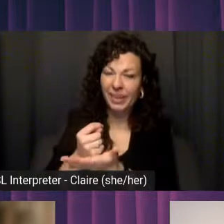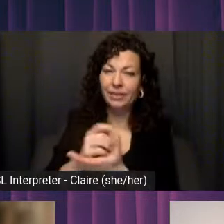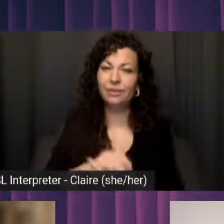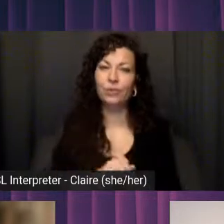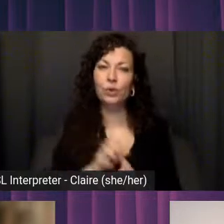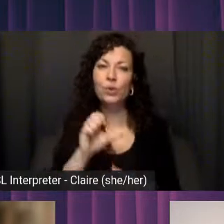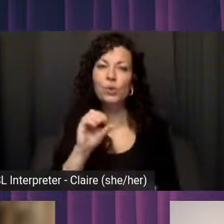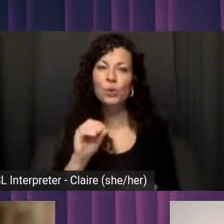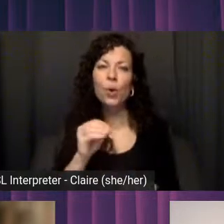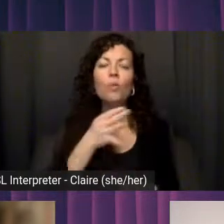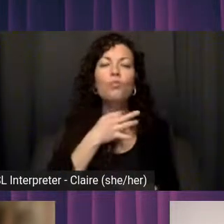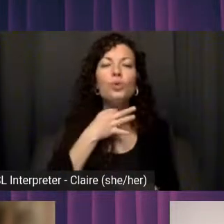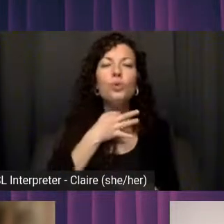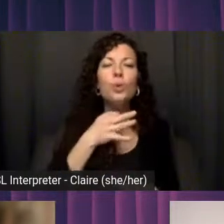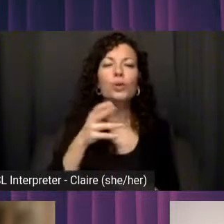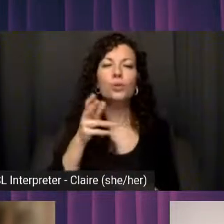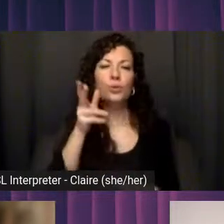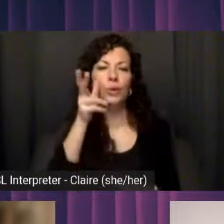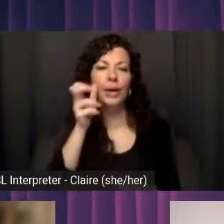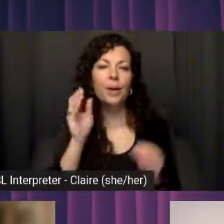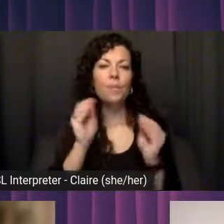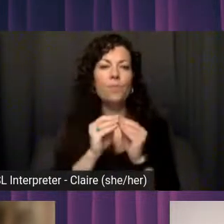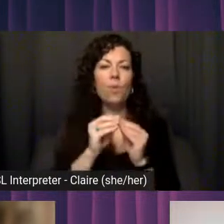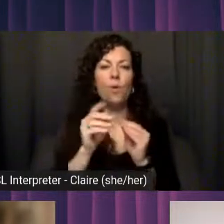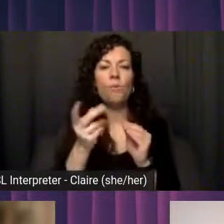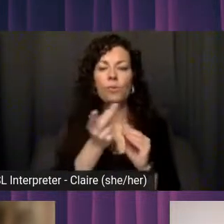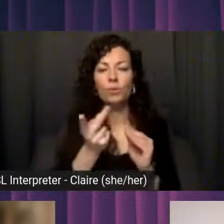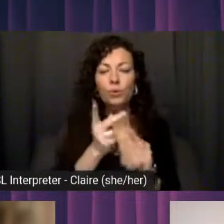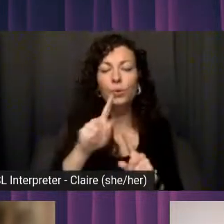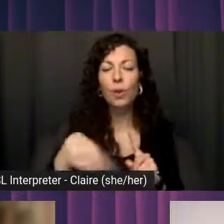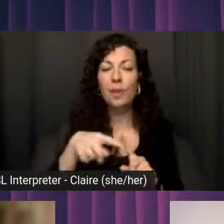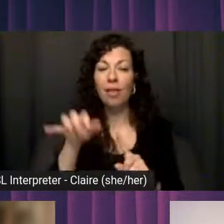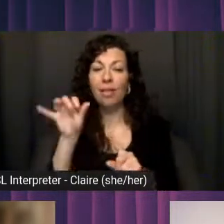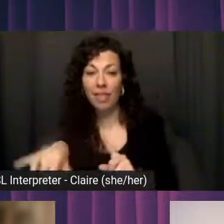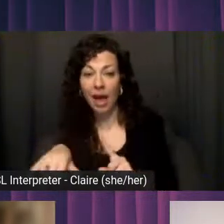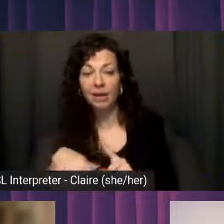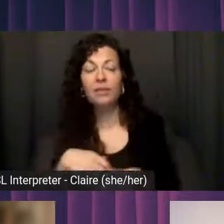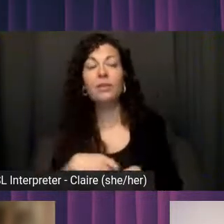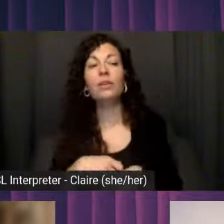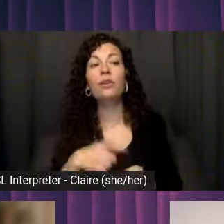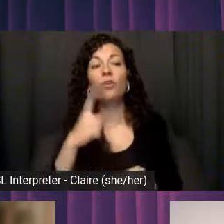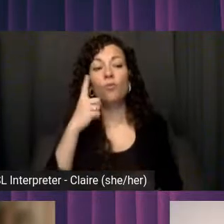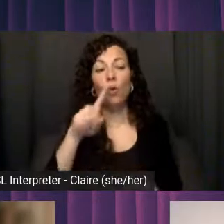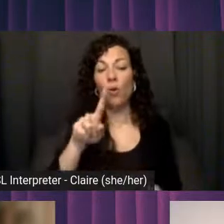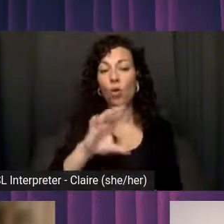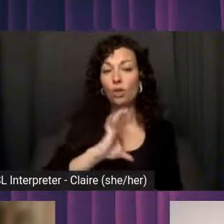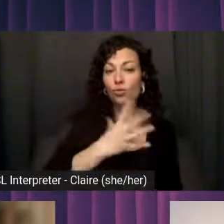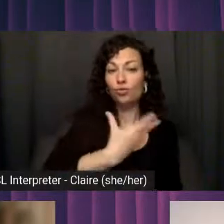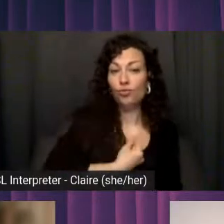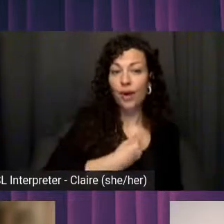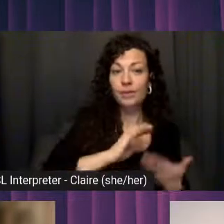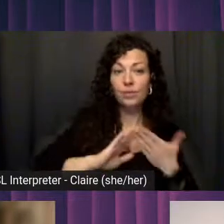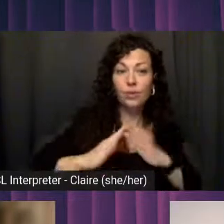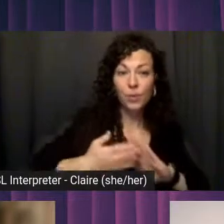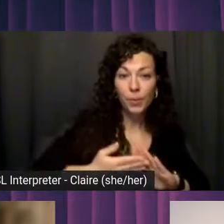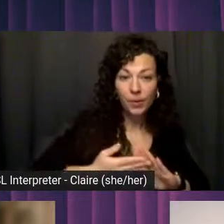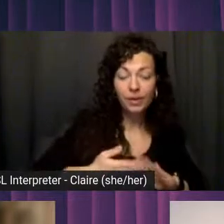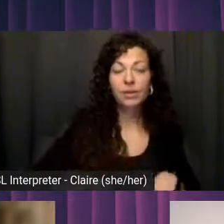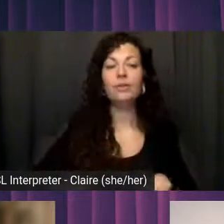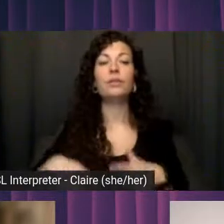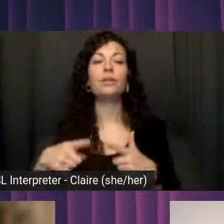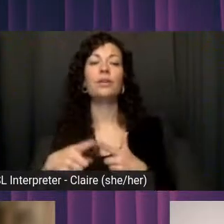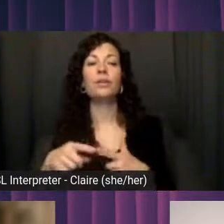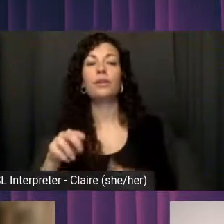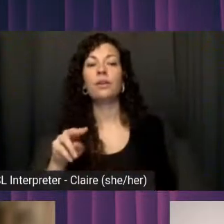the trans community and the gender expansive community between medical care and mental health care and how that